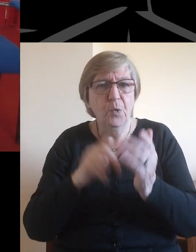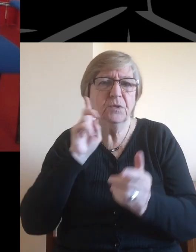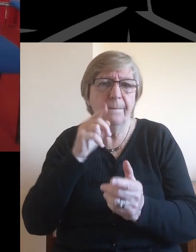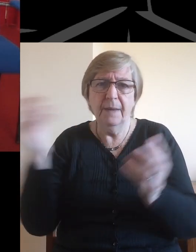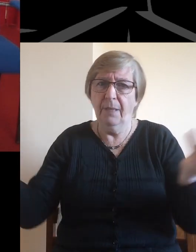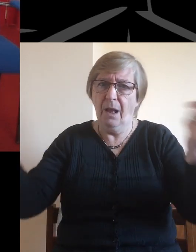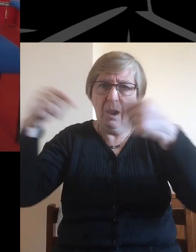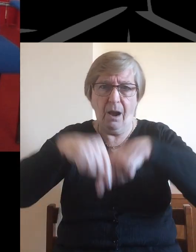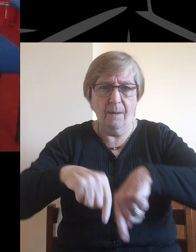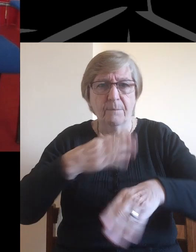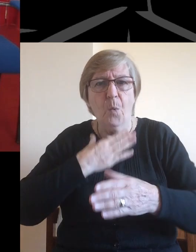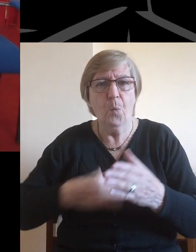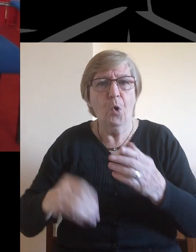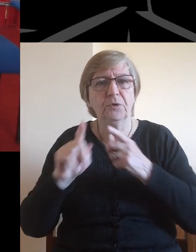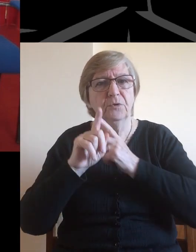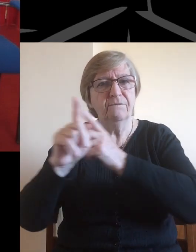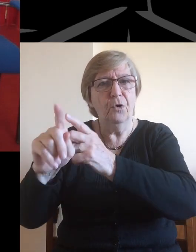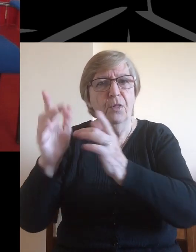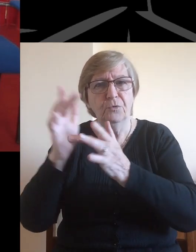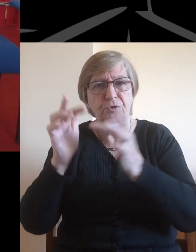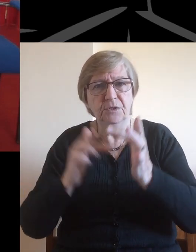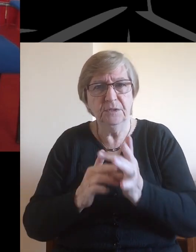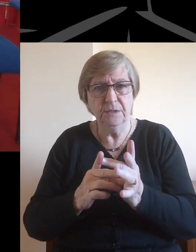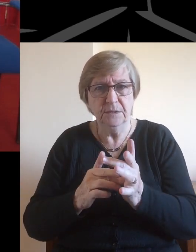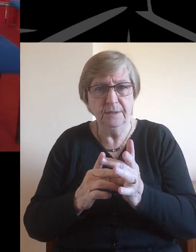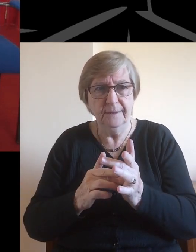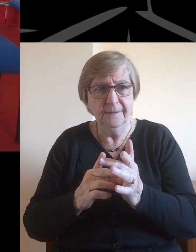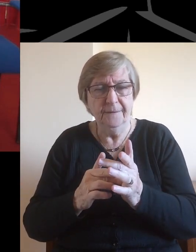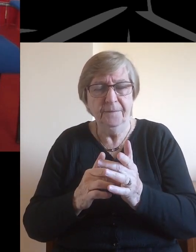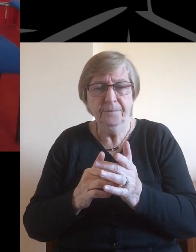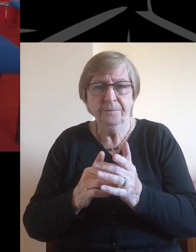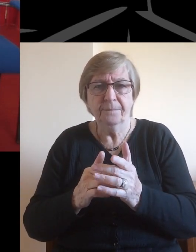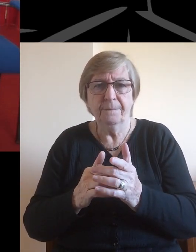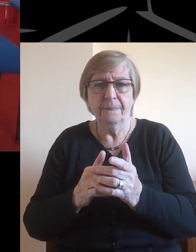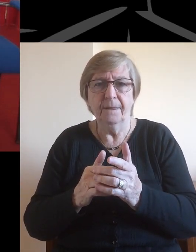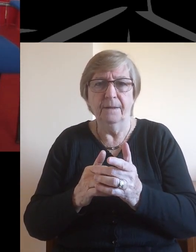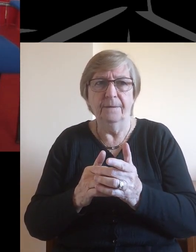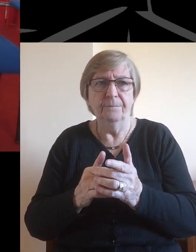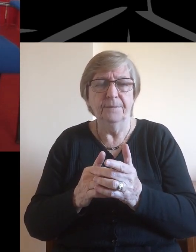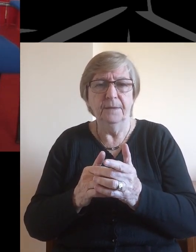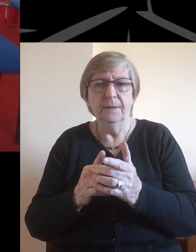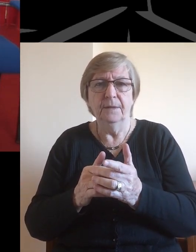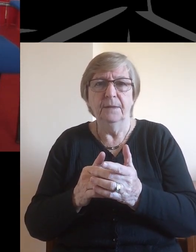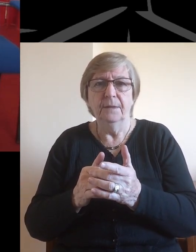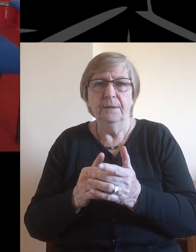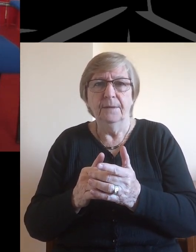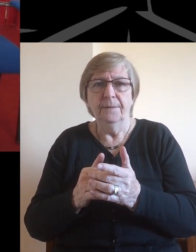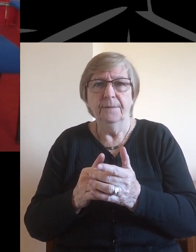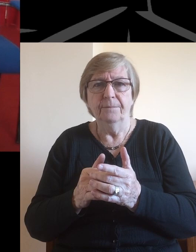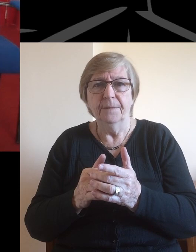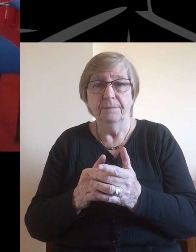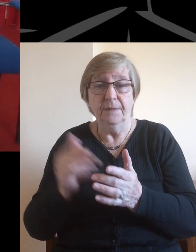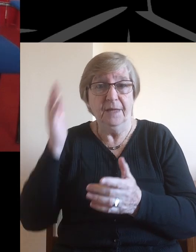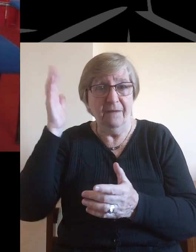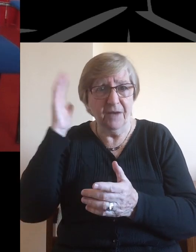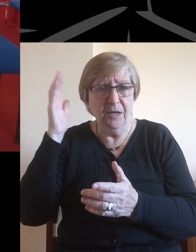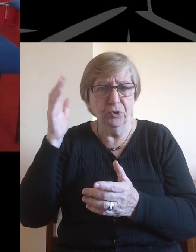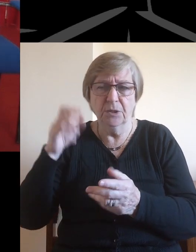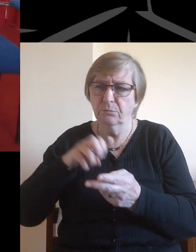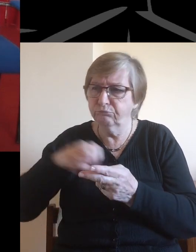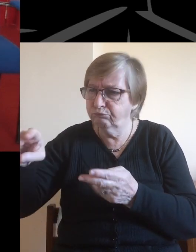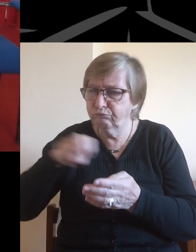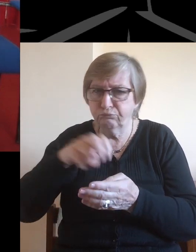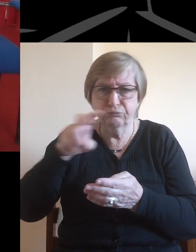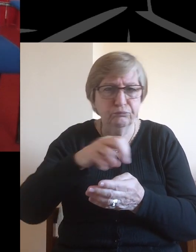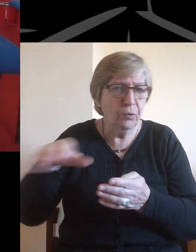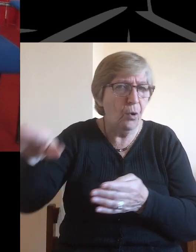and respond. 1,000 people every night say that they want to give their lives to following Jesus. The evangelist travels, as I